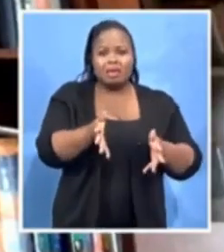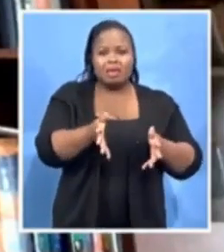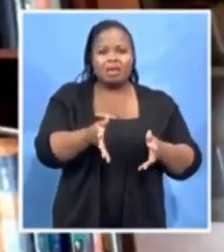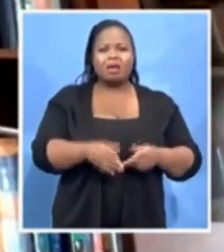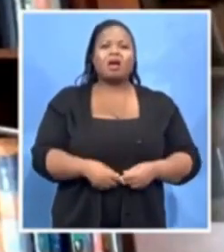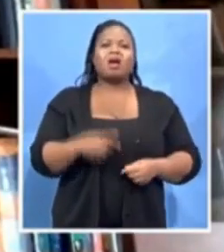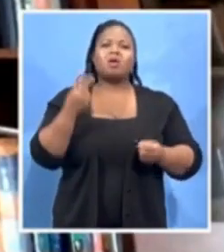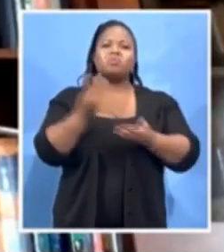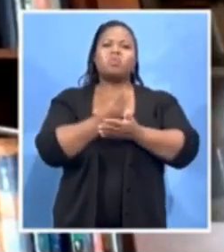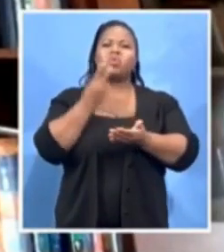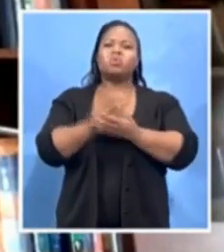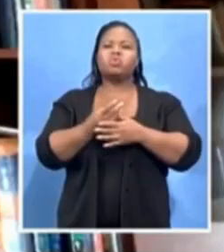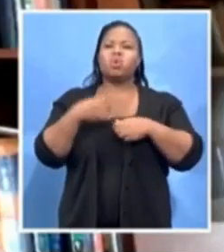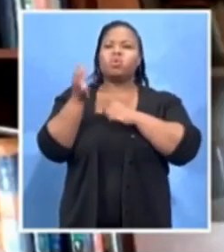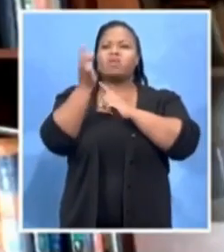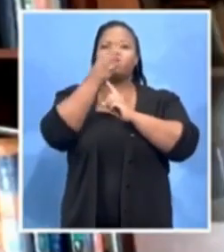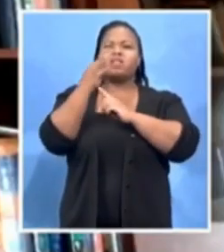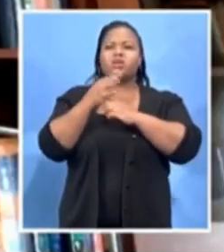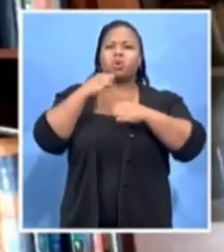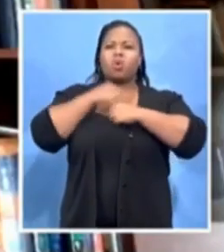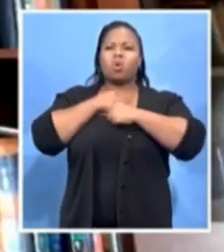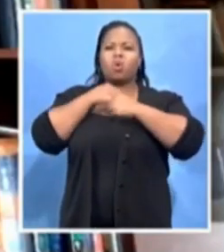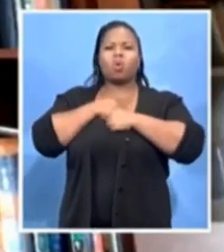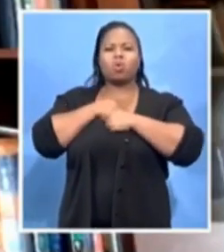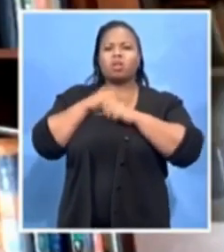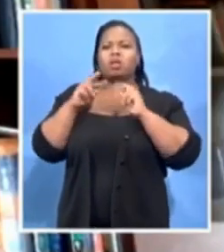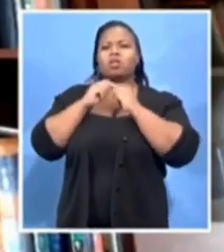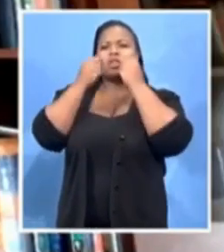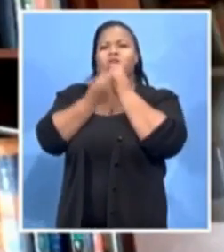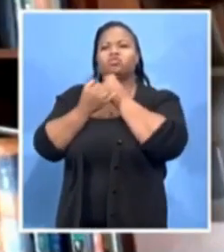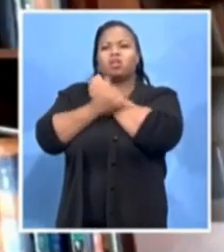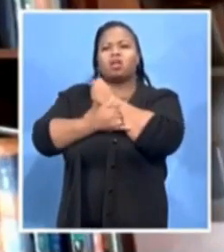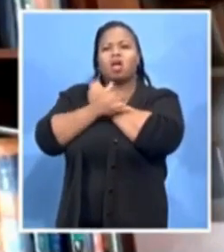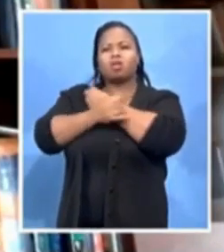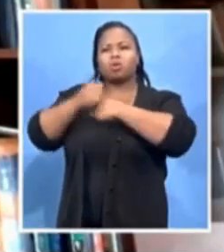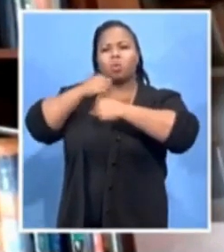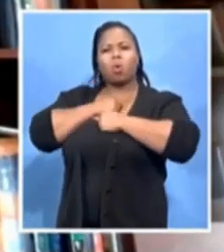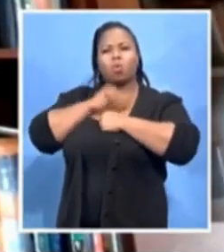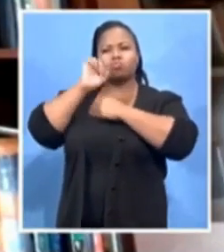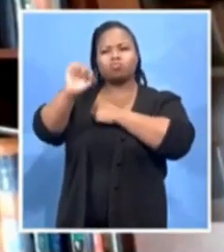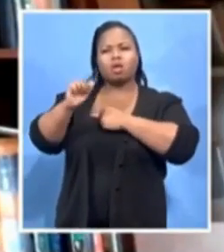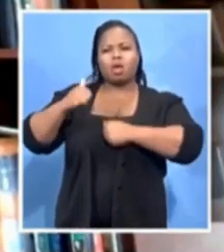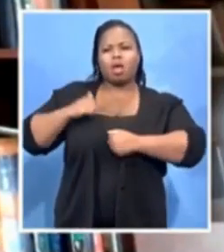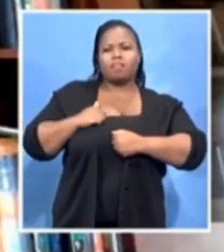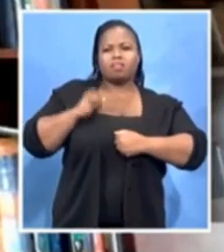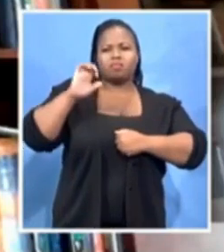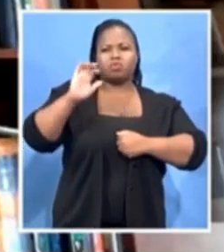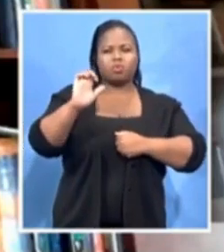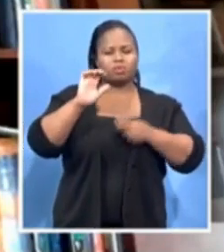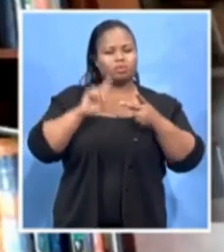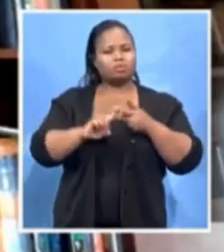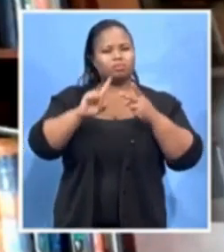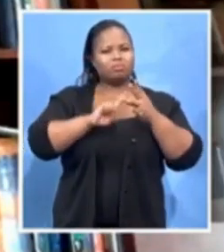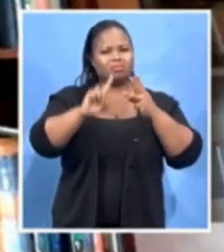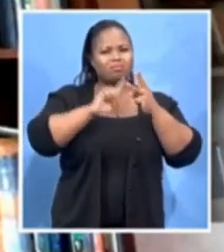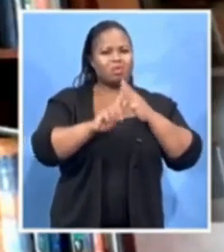flags, to your national anthems, to your national mottos. Those of you who are going to be appointed